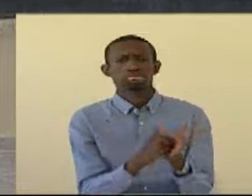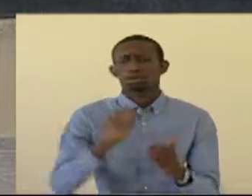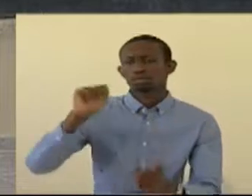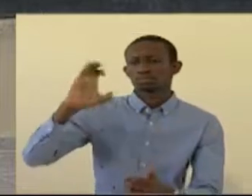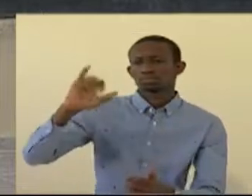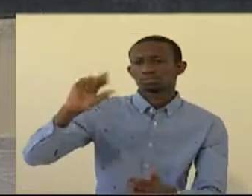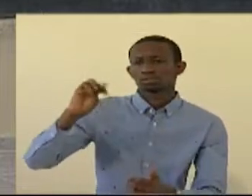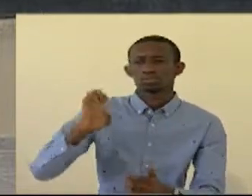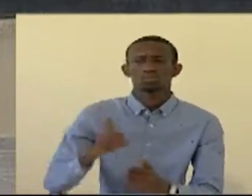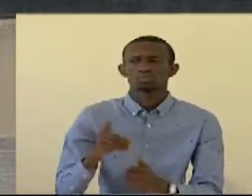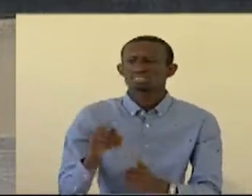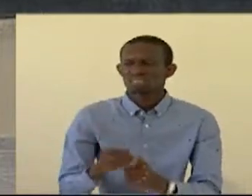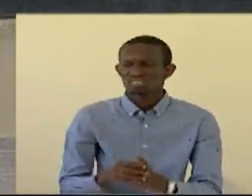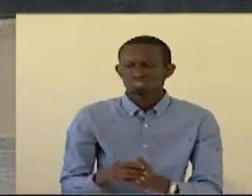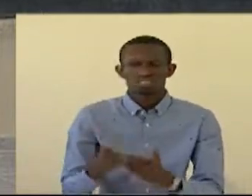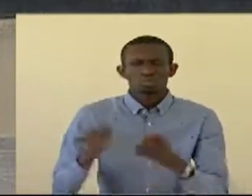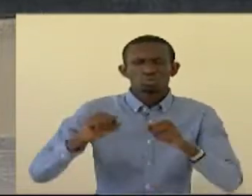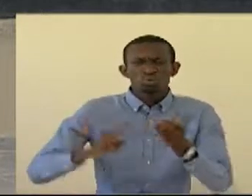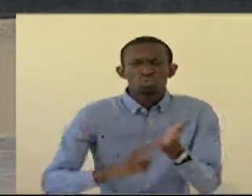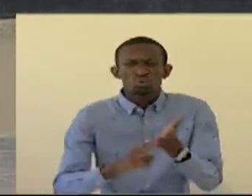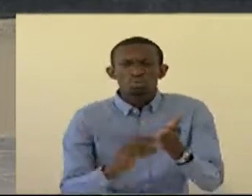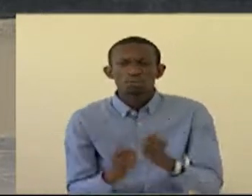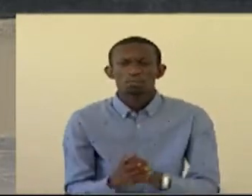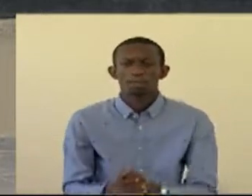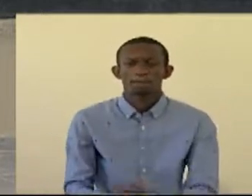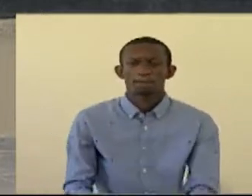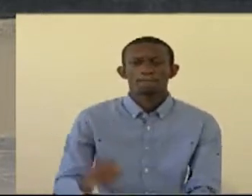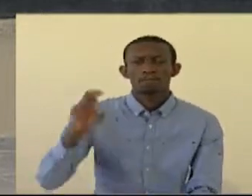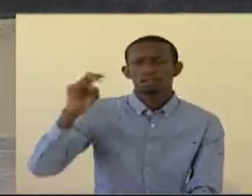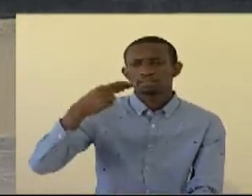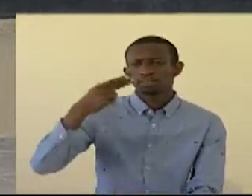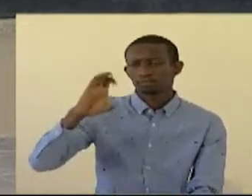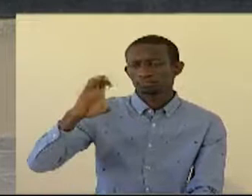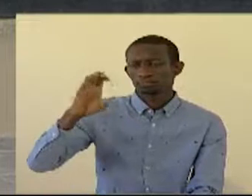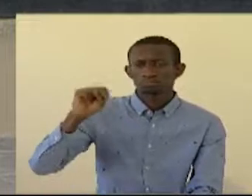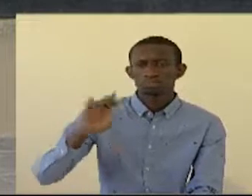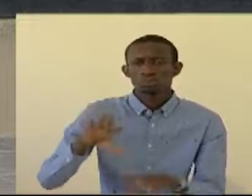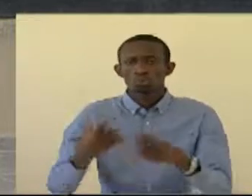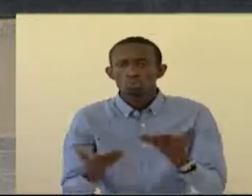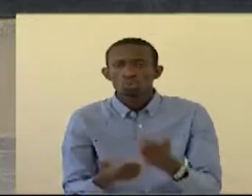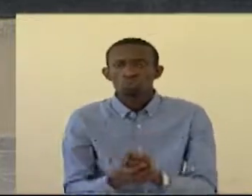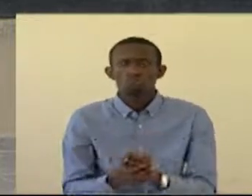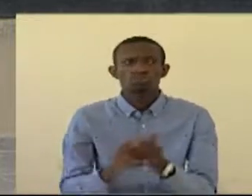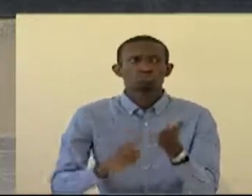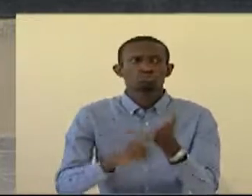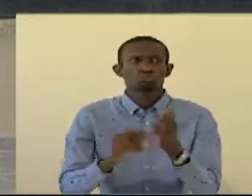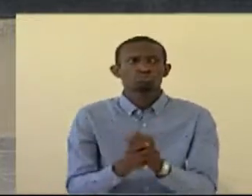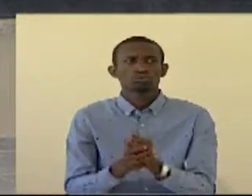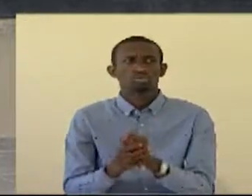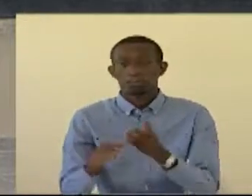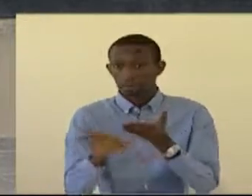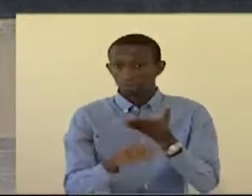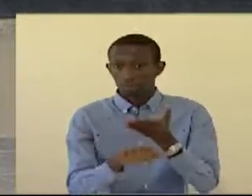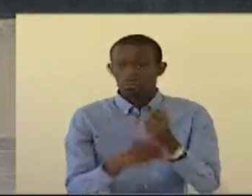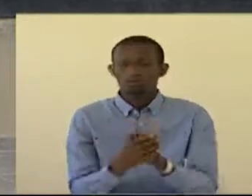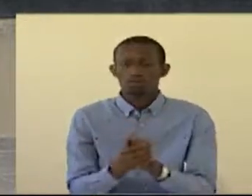potassium cyanide or use a base, a strong base, so that the concentration of Cn